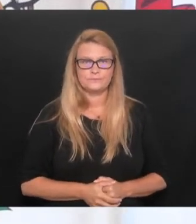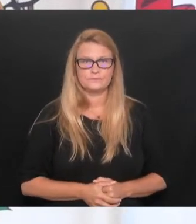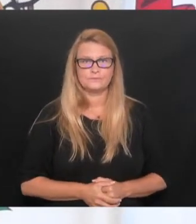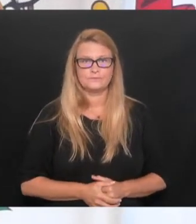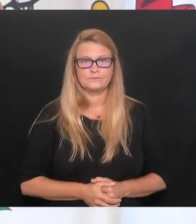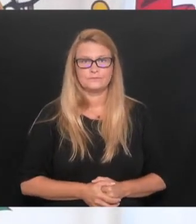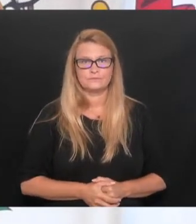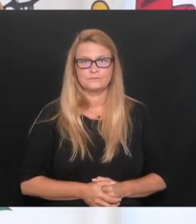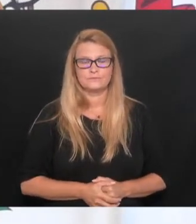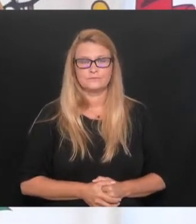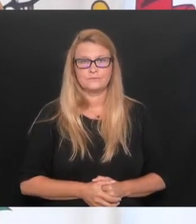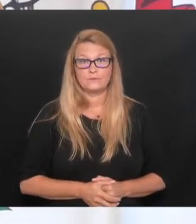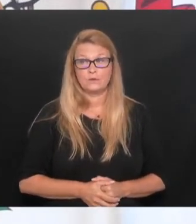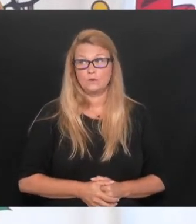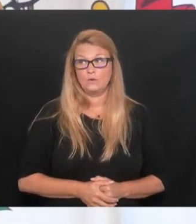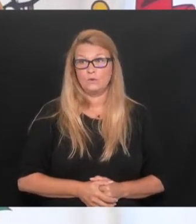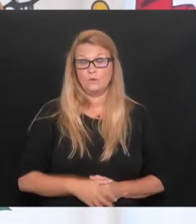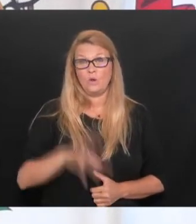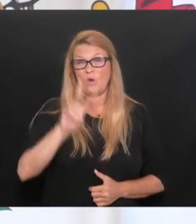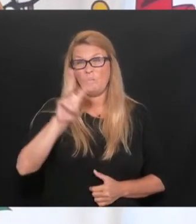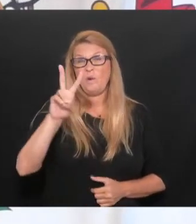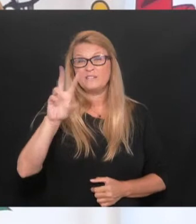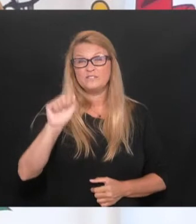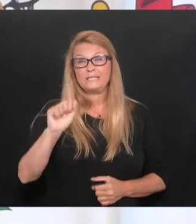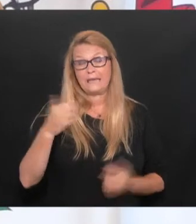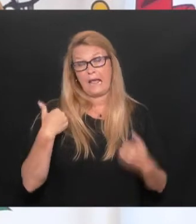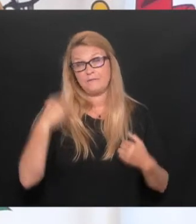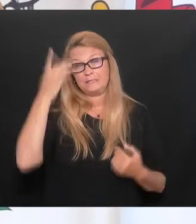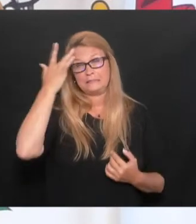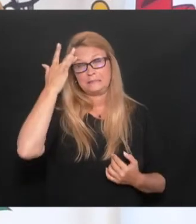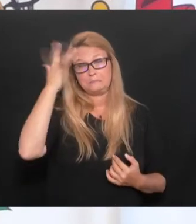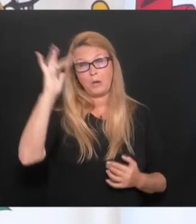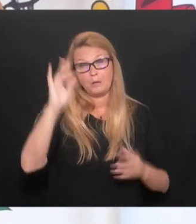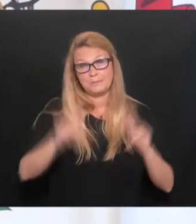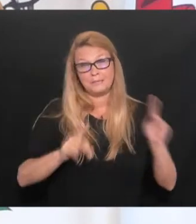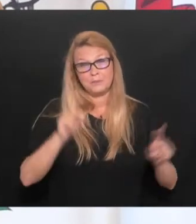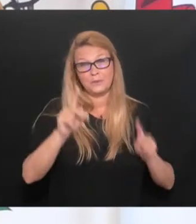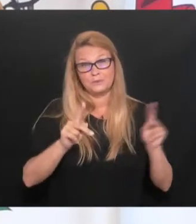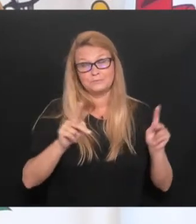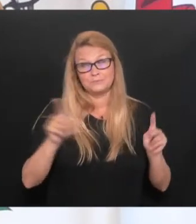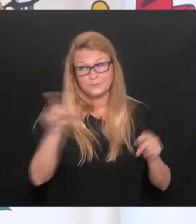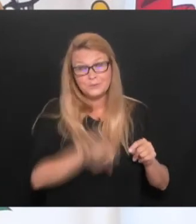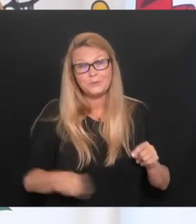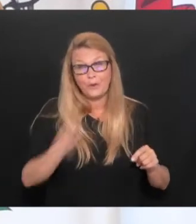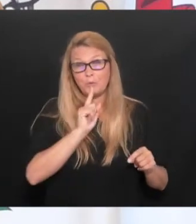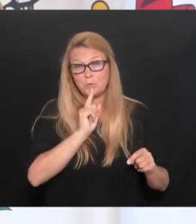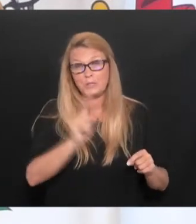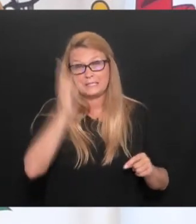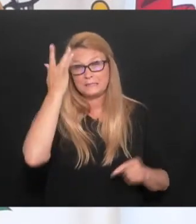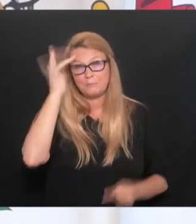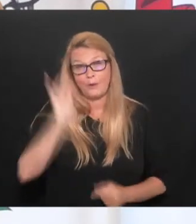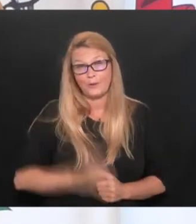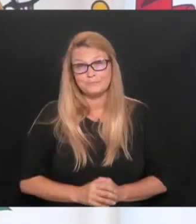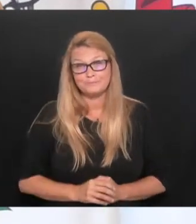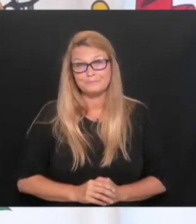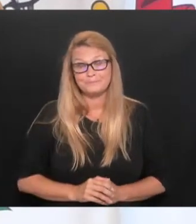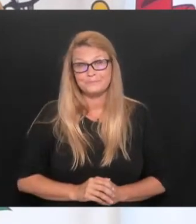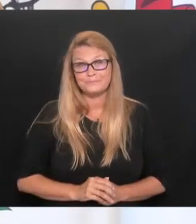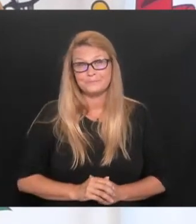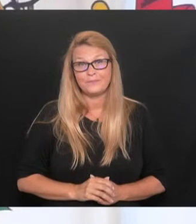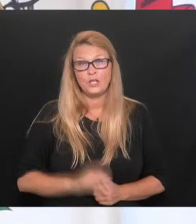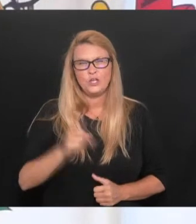second. Now, West Virginia, you're smart people. You're really, really smart folks. And you've got